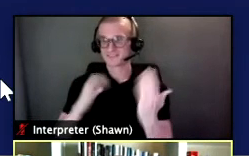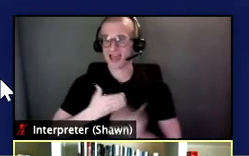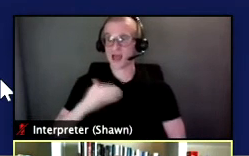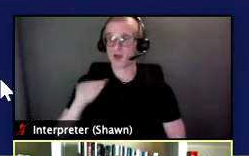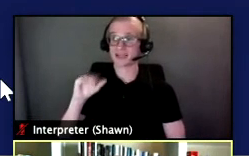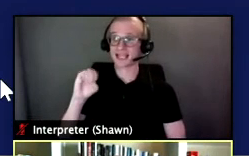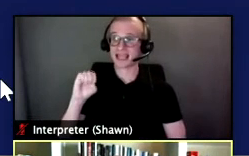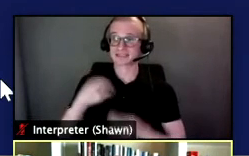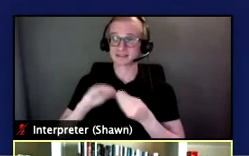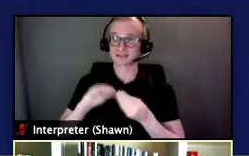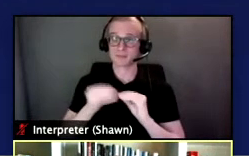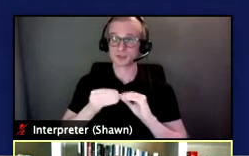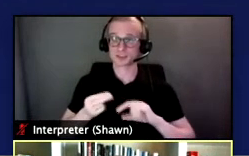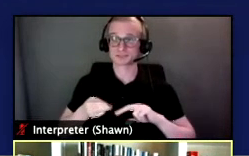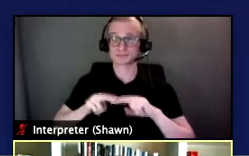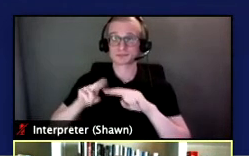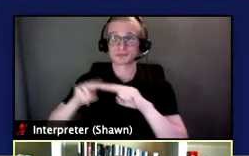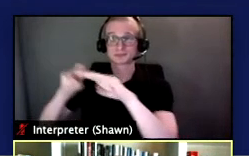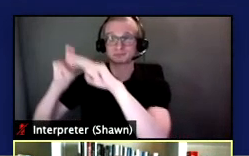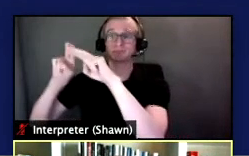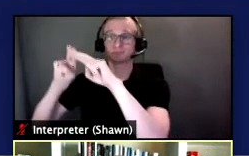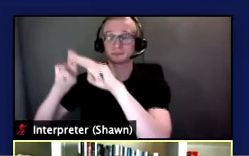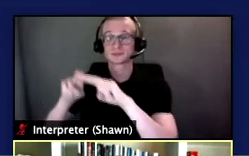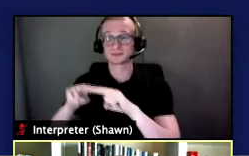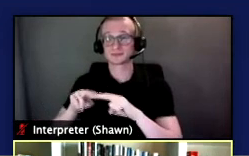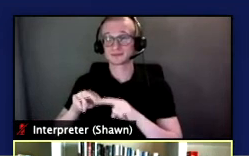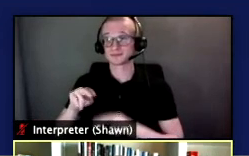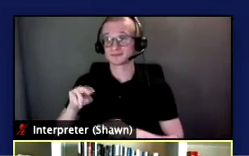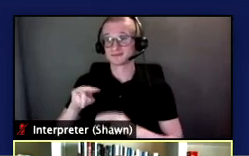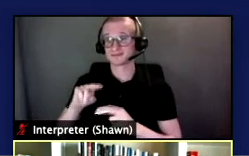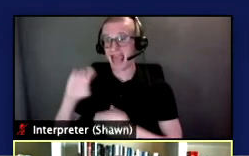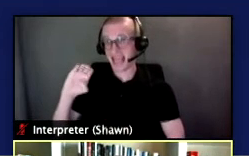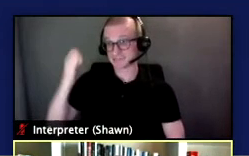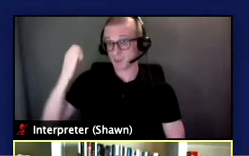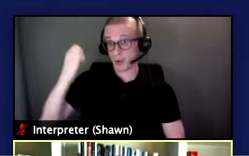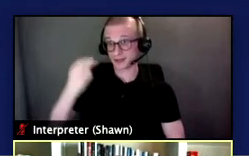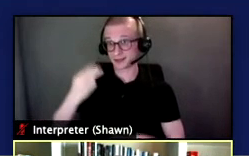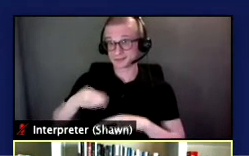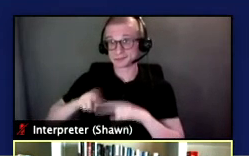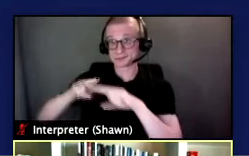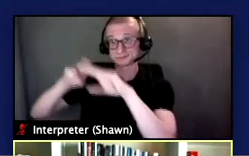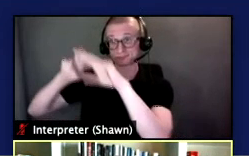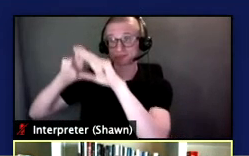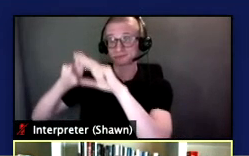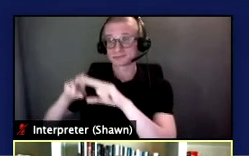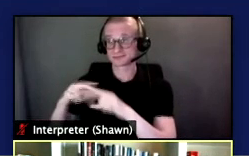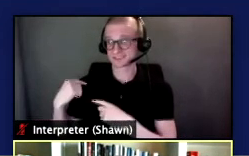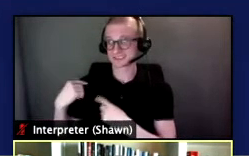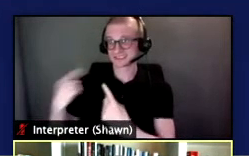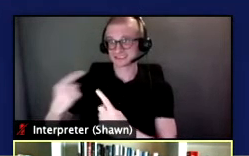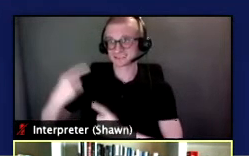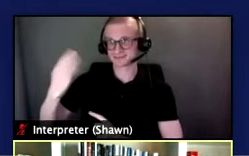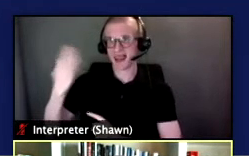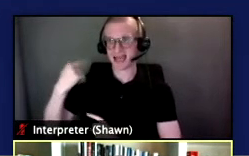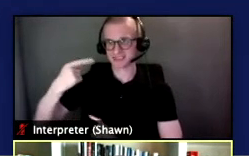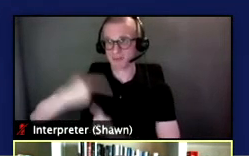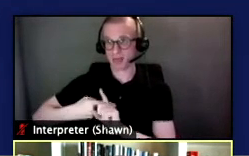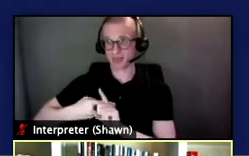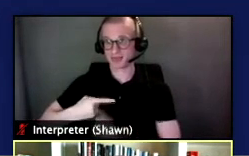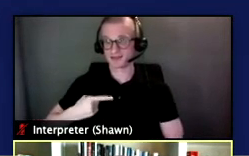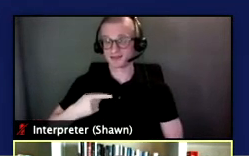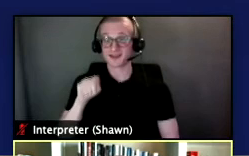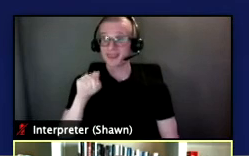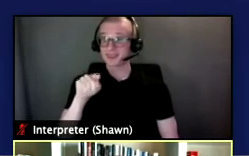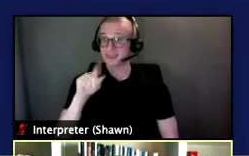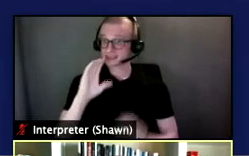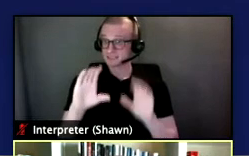up considerably exponentially, really, over the last month. This picture here